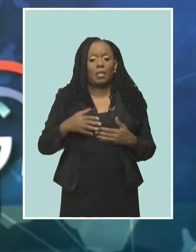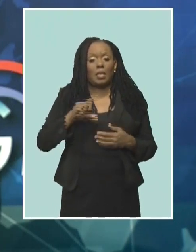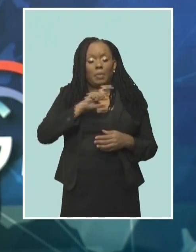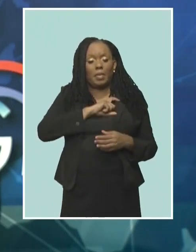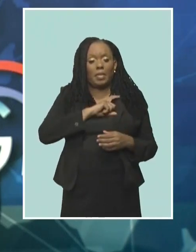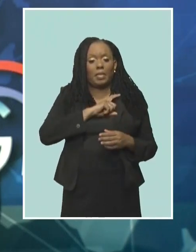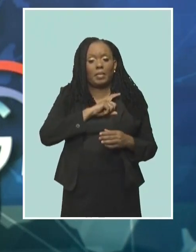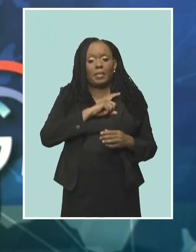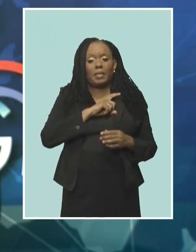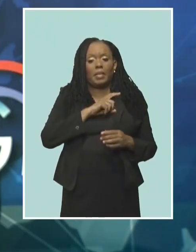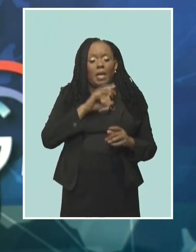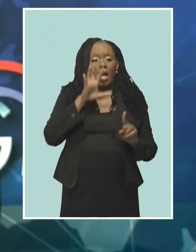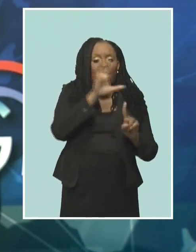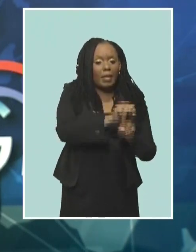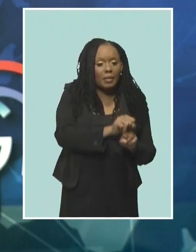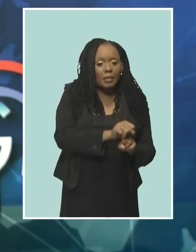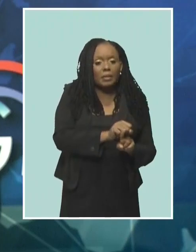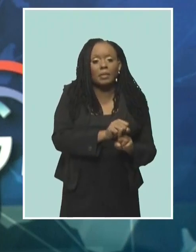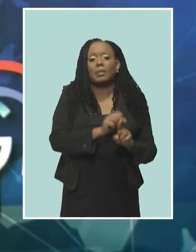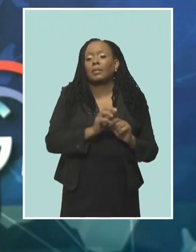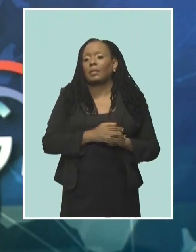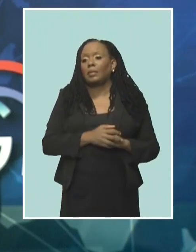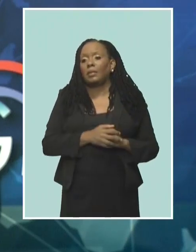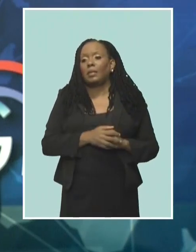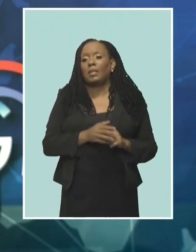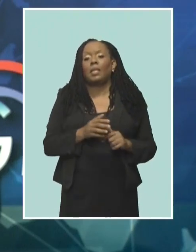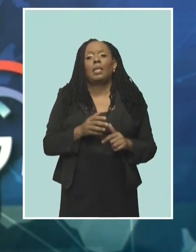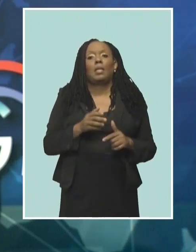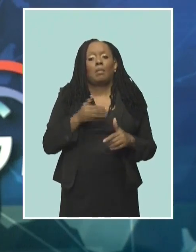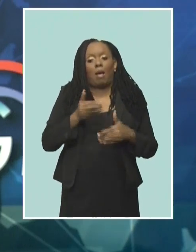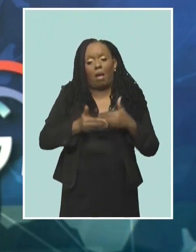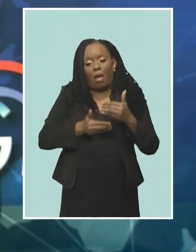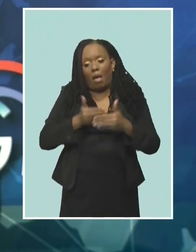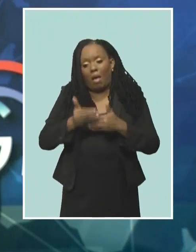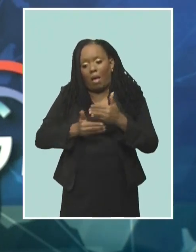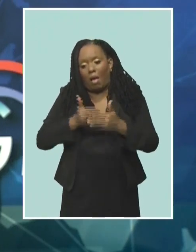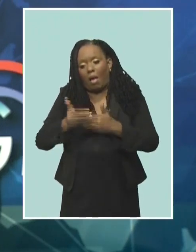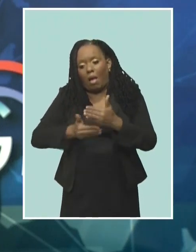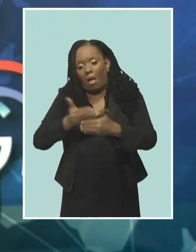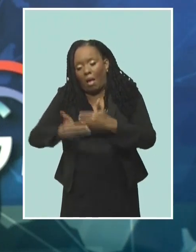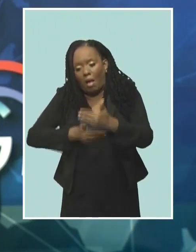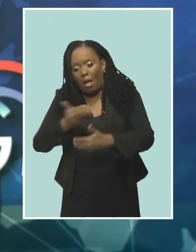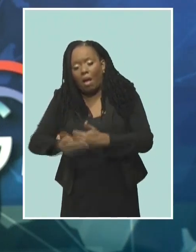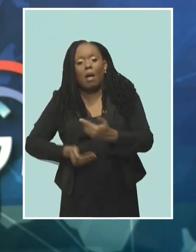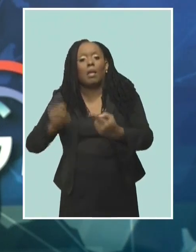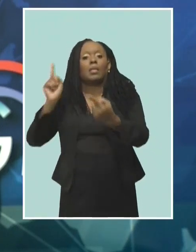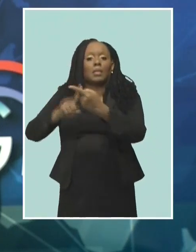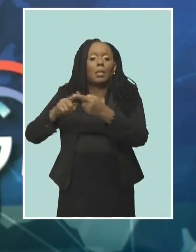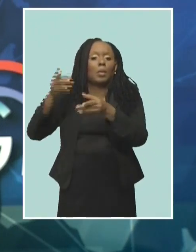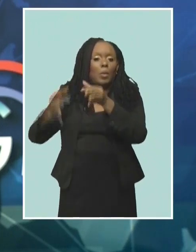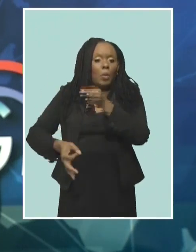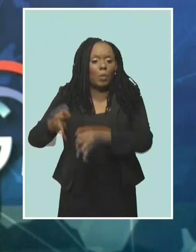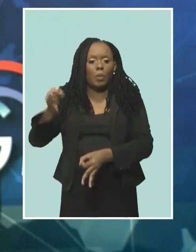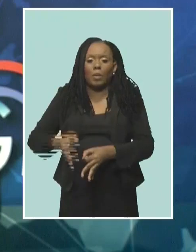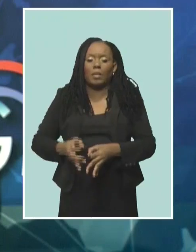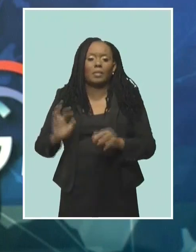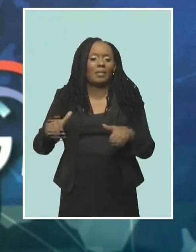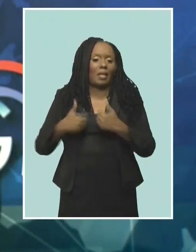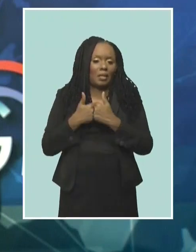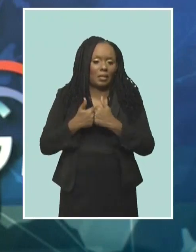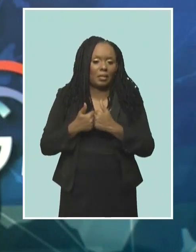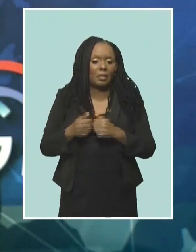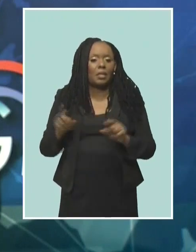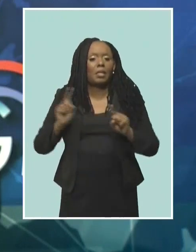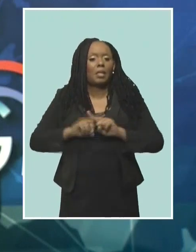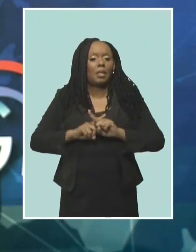through trial to conviction or acquittal has been a challenge. However, under the Criminal Justice Plea Negotiations and Agreements